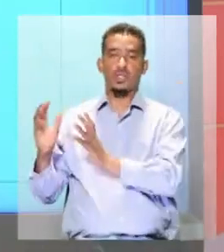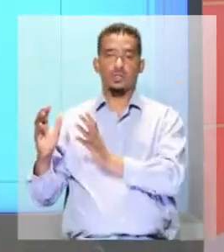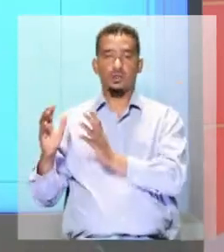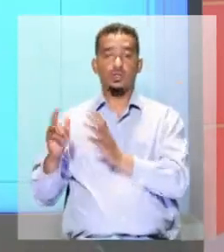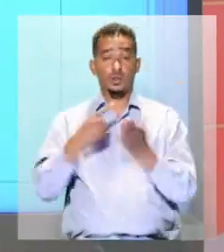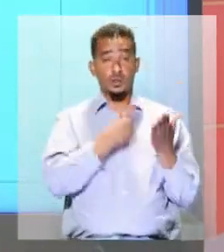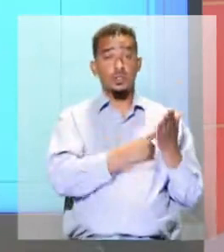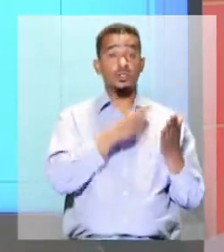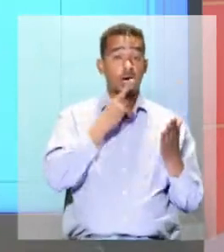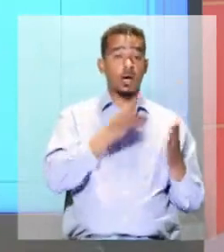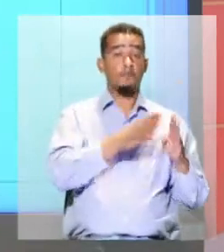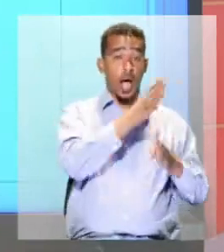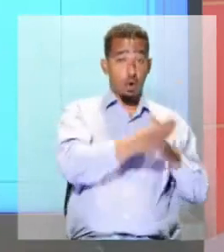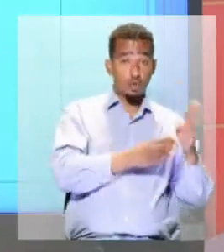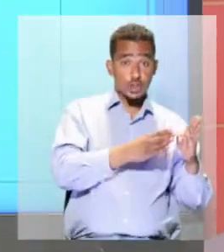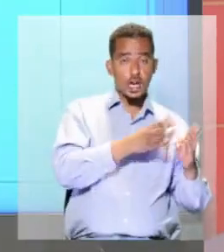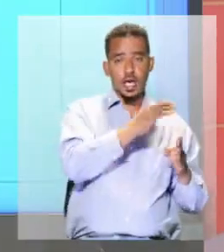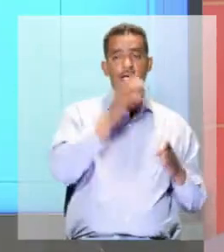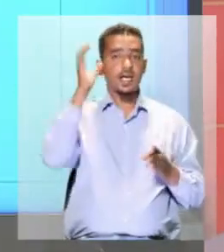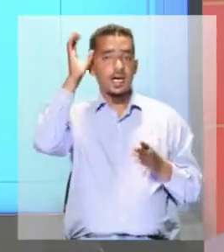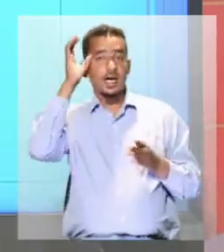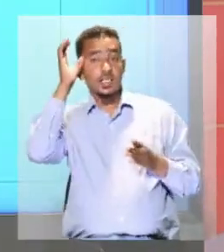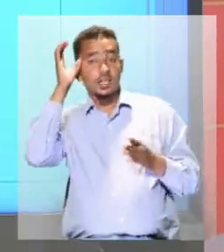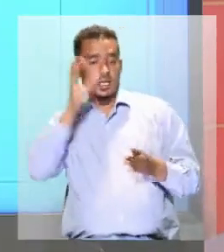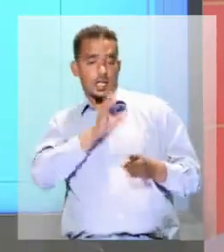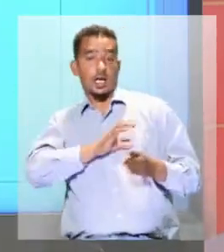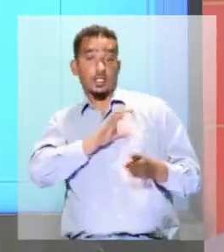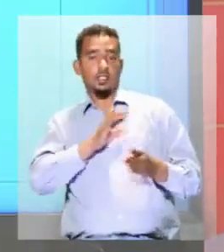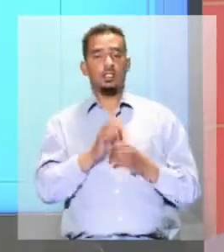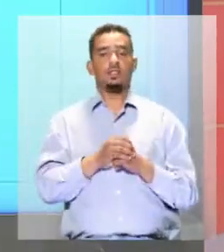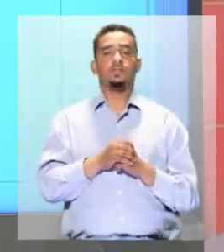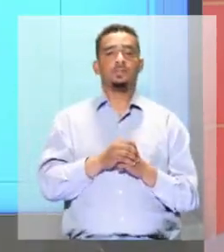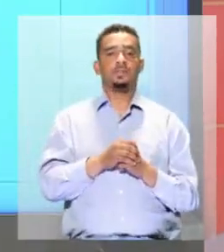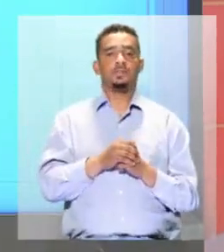are the biological and cultural characteristics.